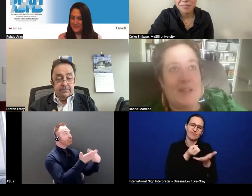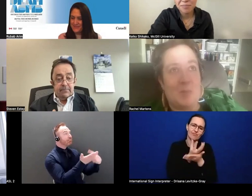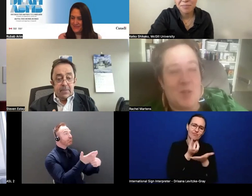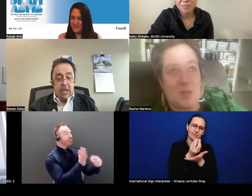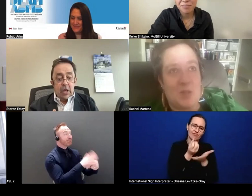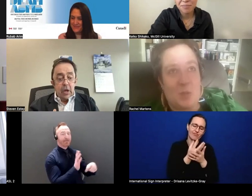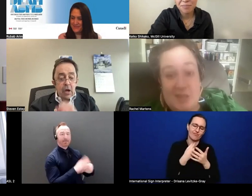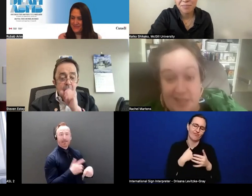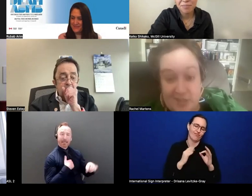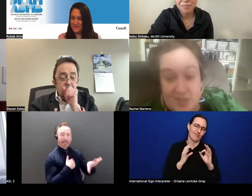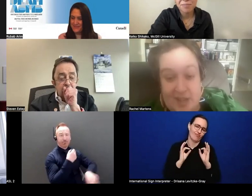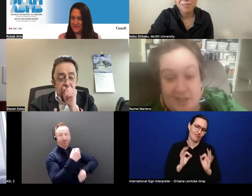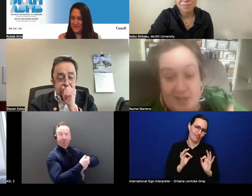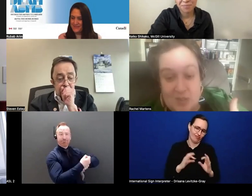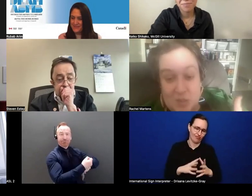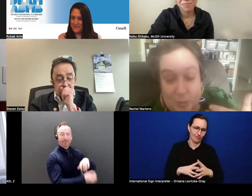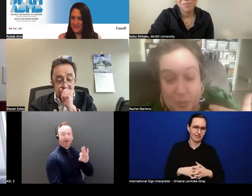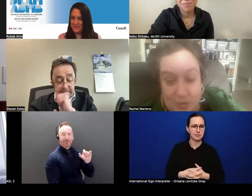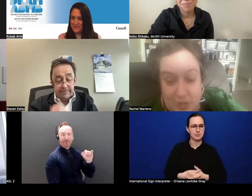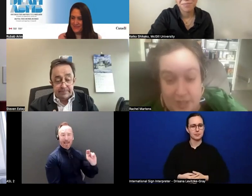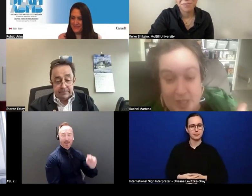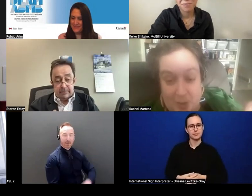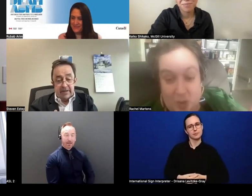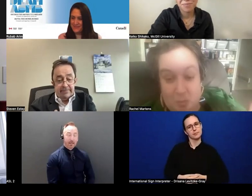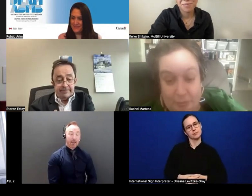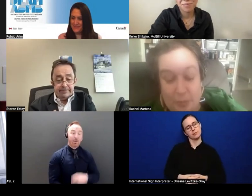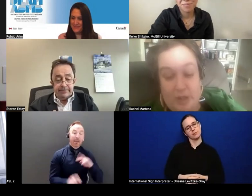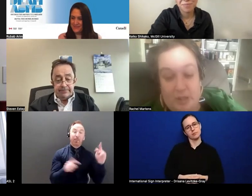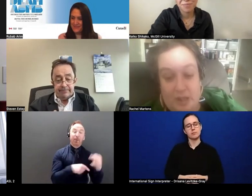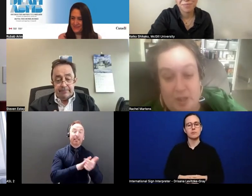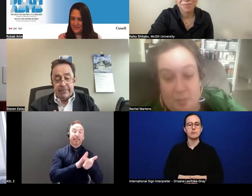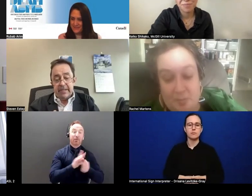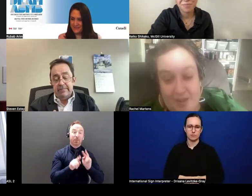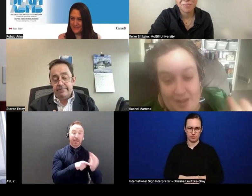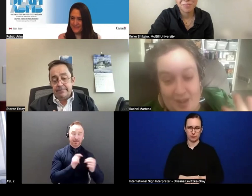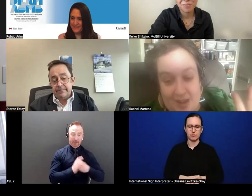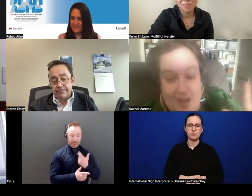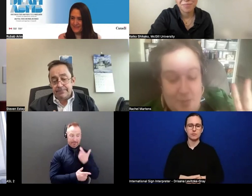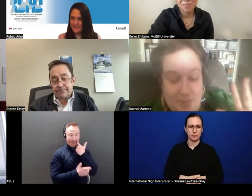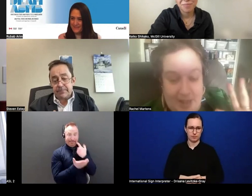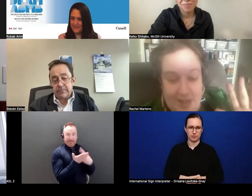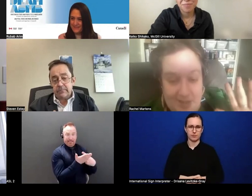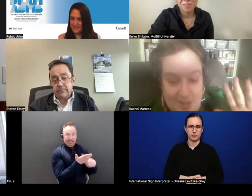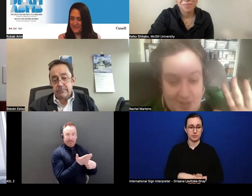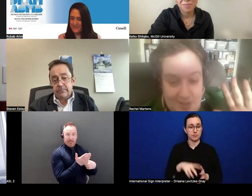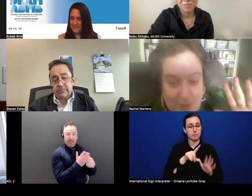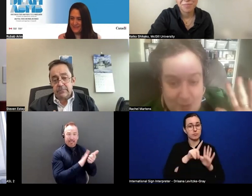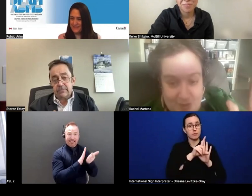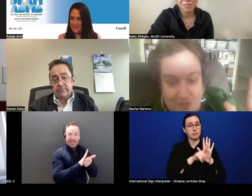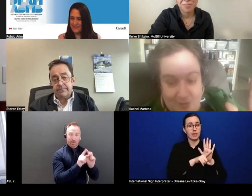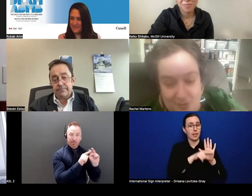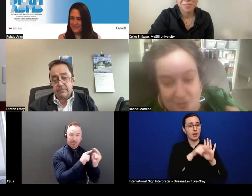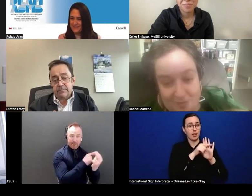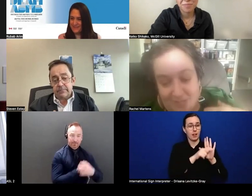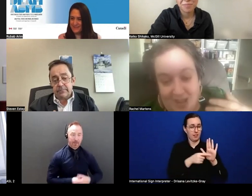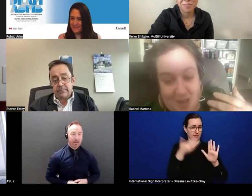When it comes to the legal side, as to what we were talking about before, I mean, as a